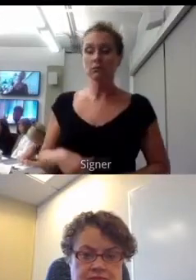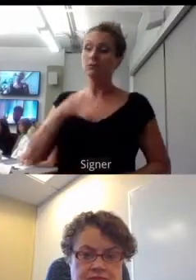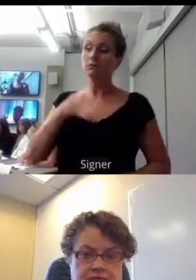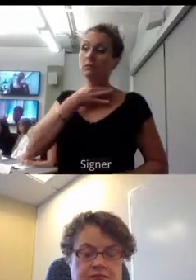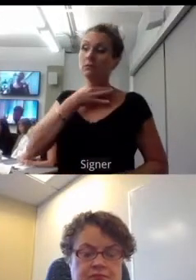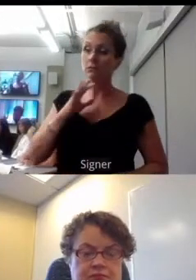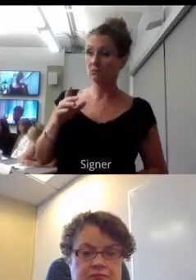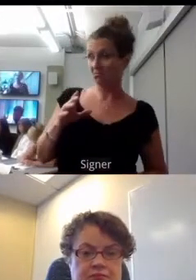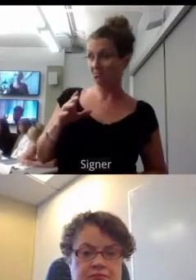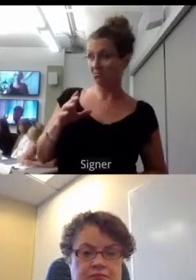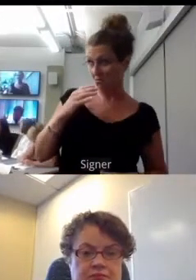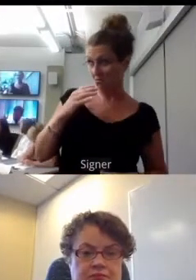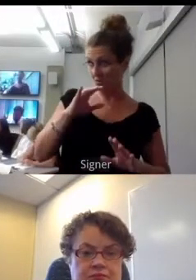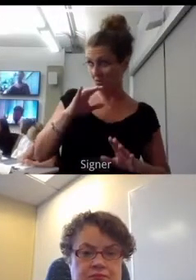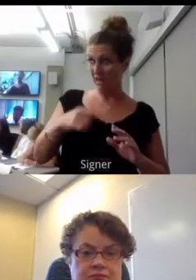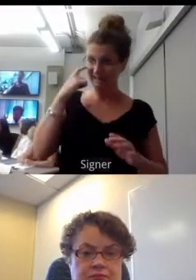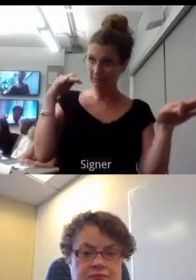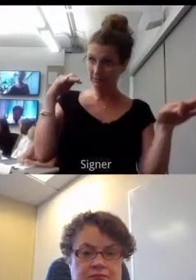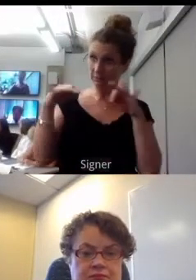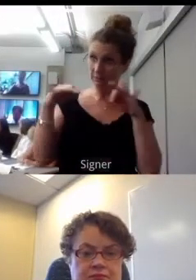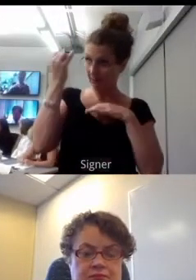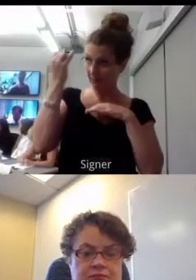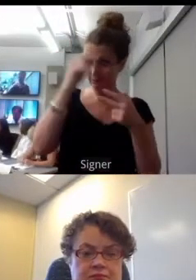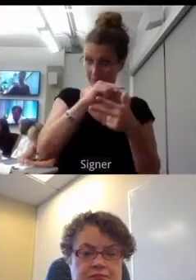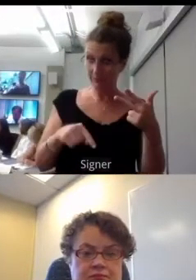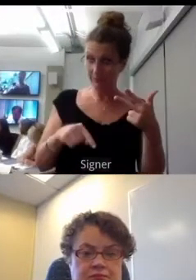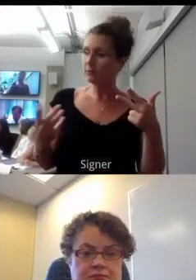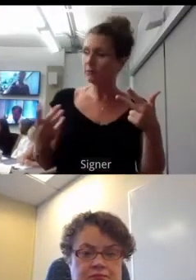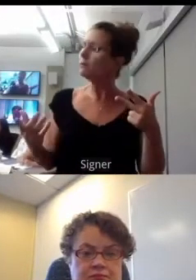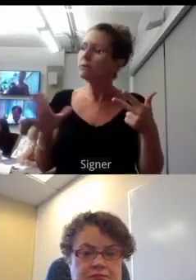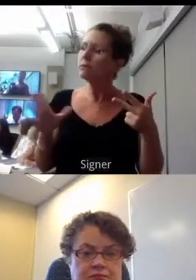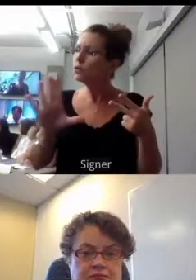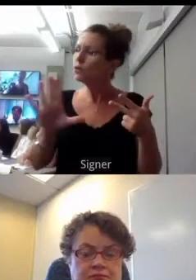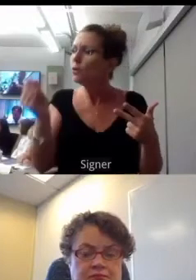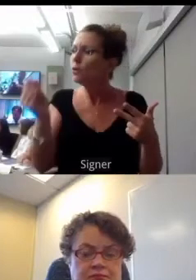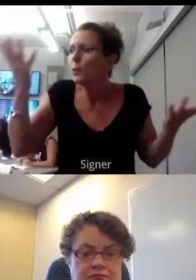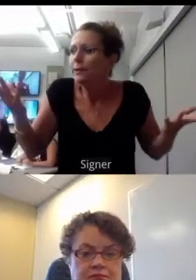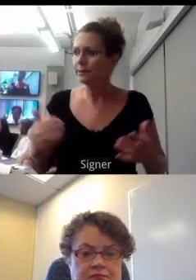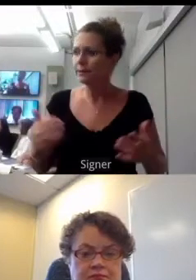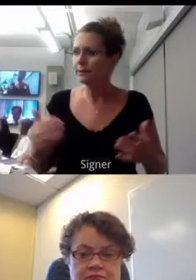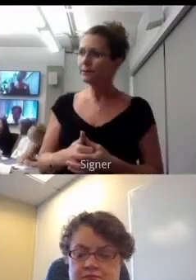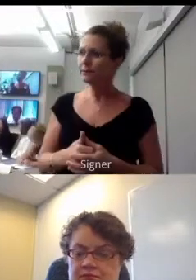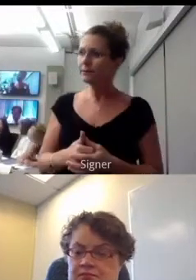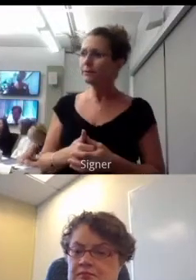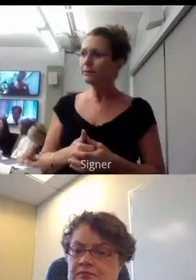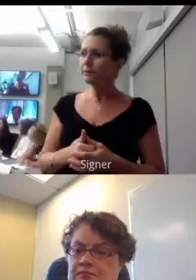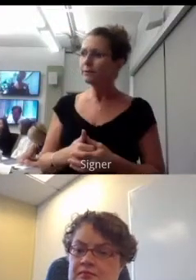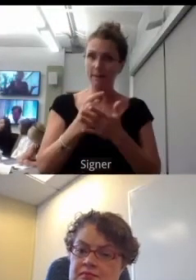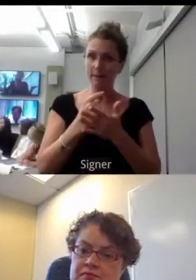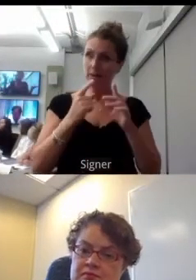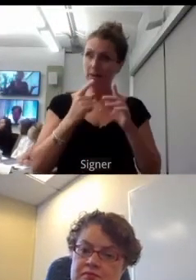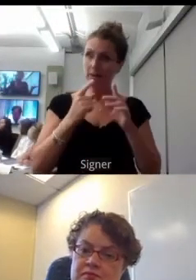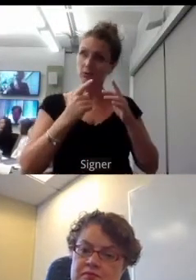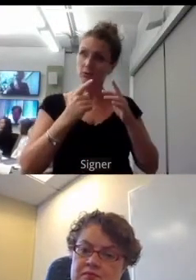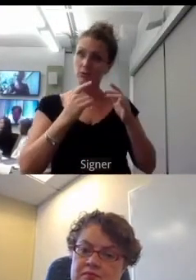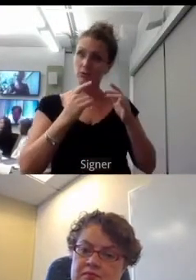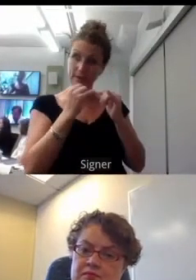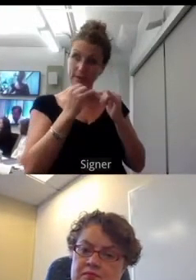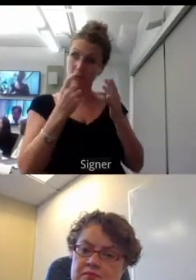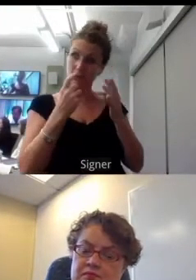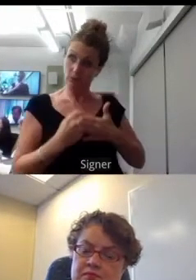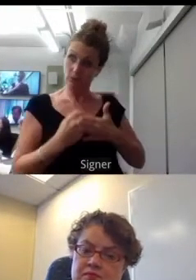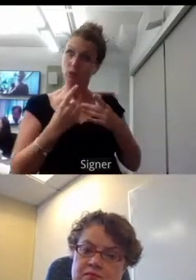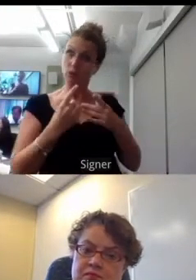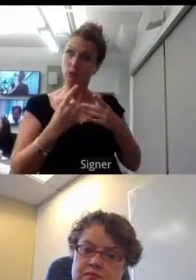and Mayo, from the point of view of your independent reviews, and then our next three speakers from their experience years ago